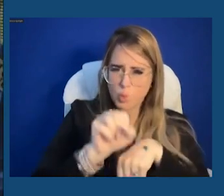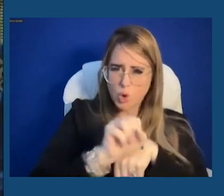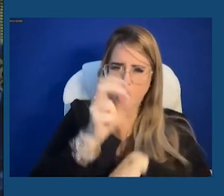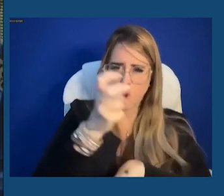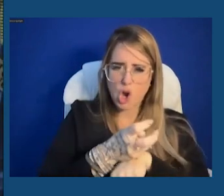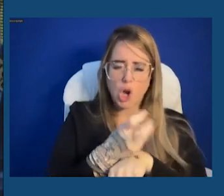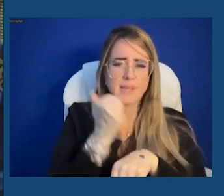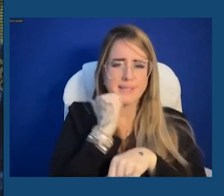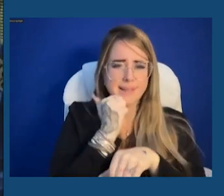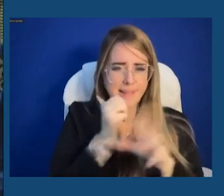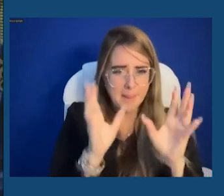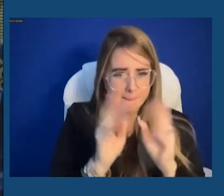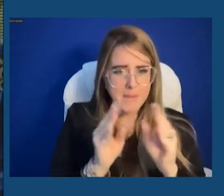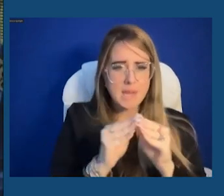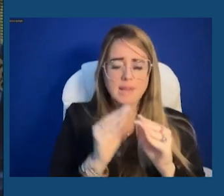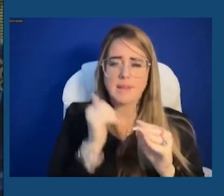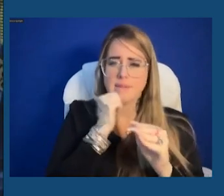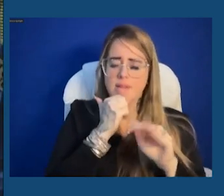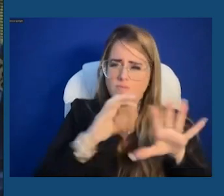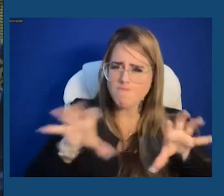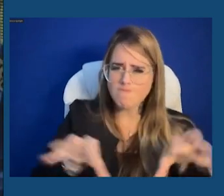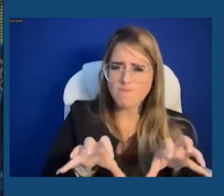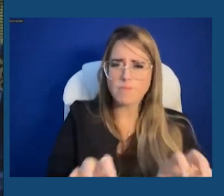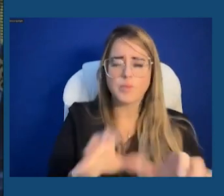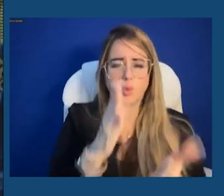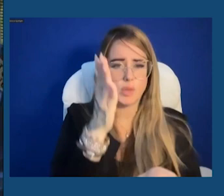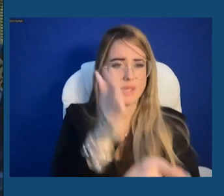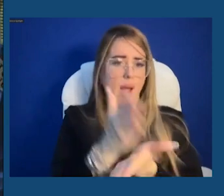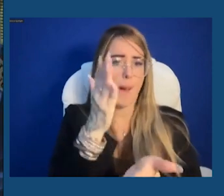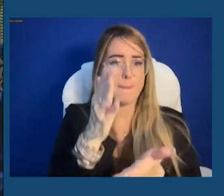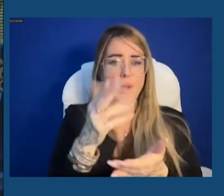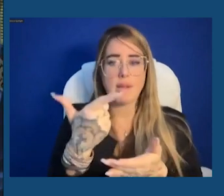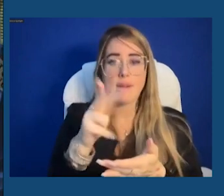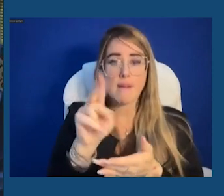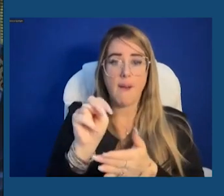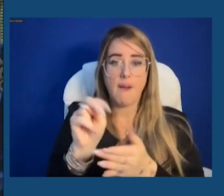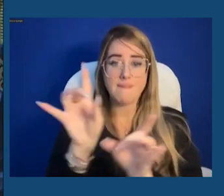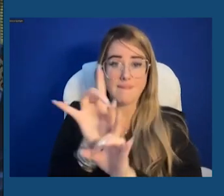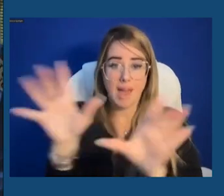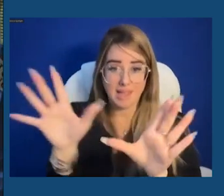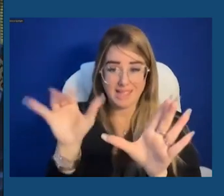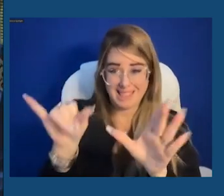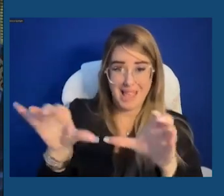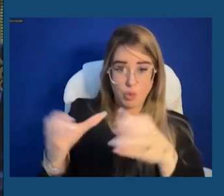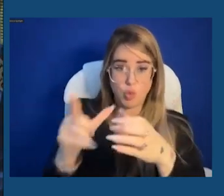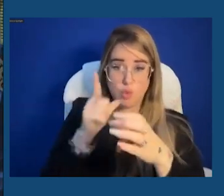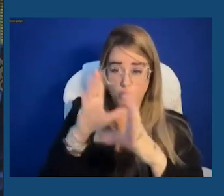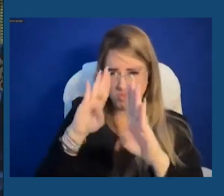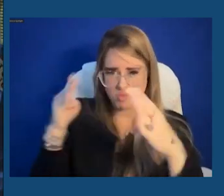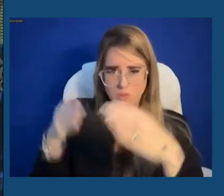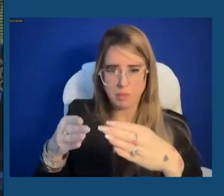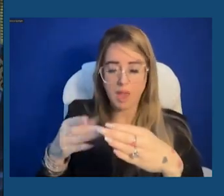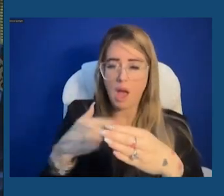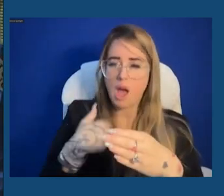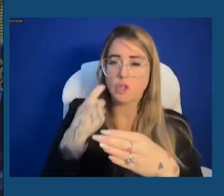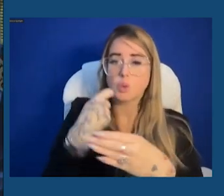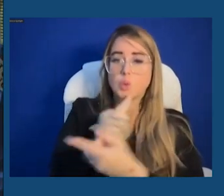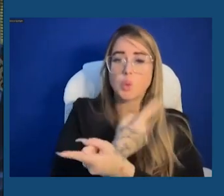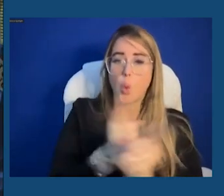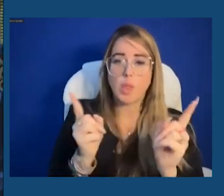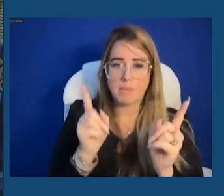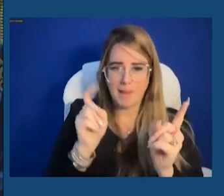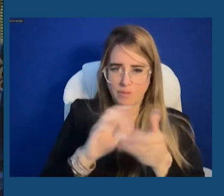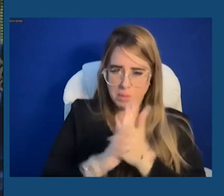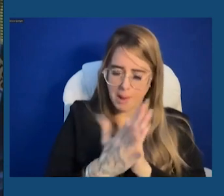meetings and efforts to stop the spike in gun violence and say, I just challenge them to do this. I need you as our